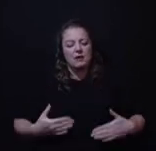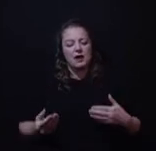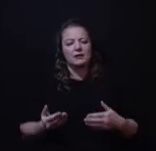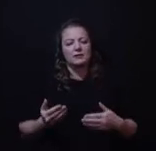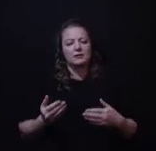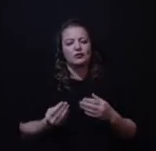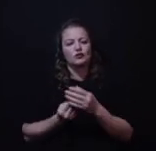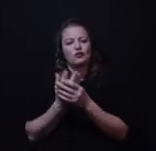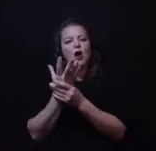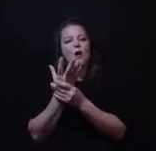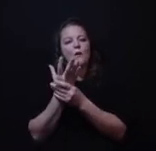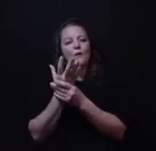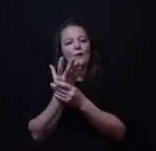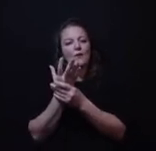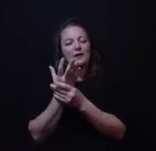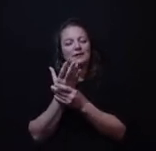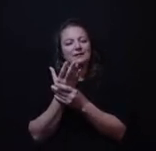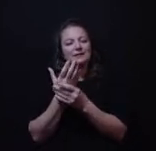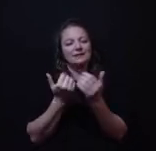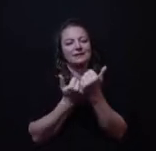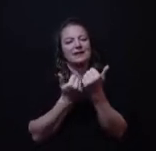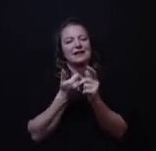the edifying of itself in